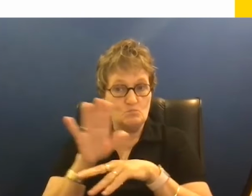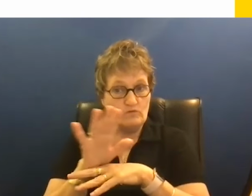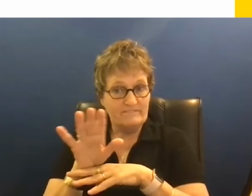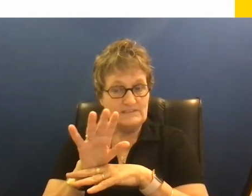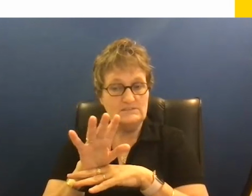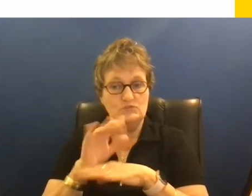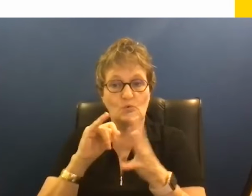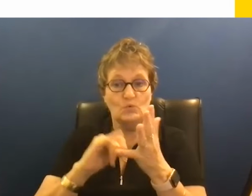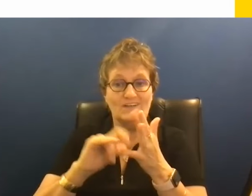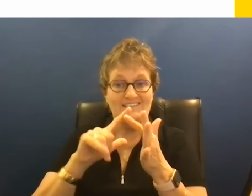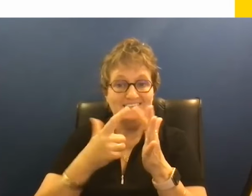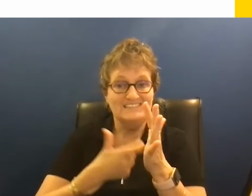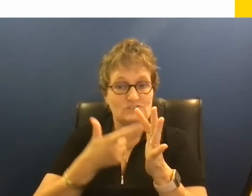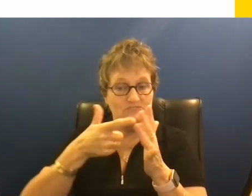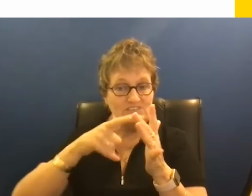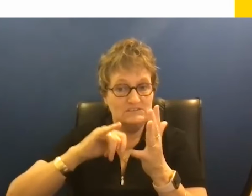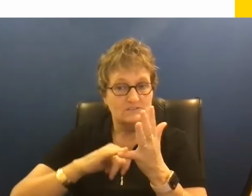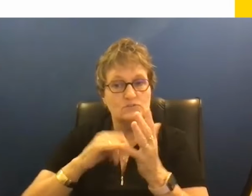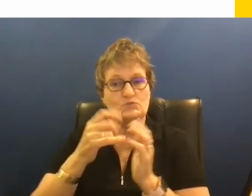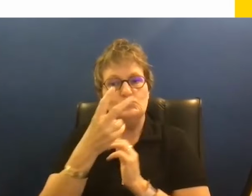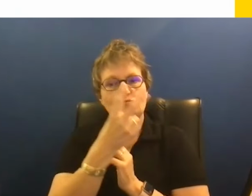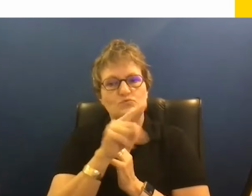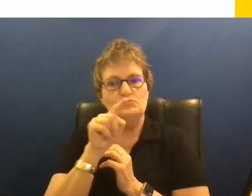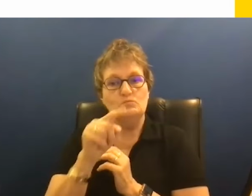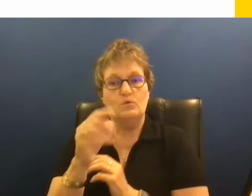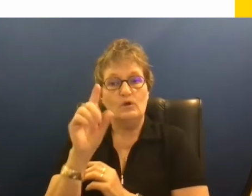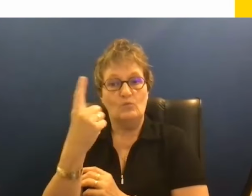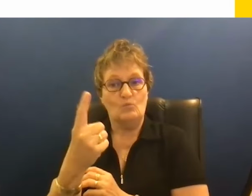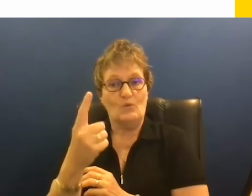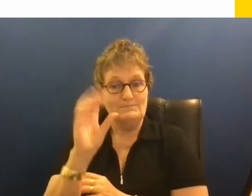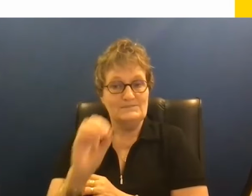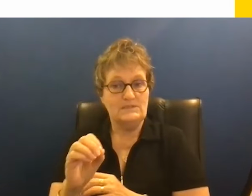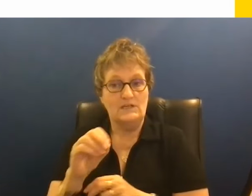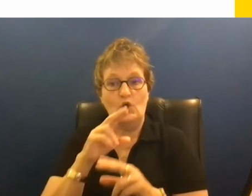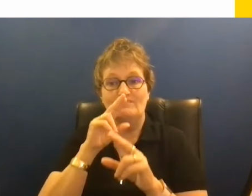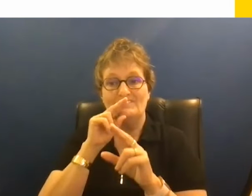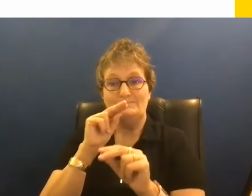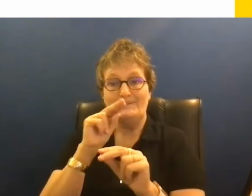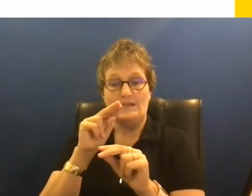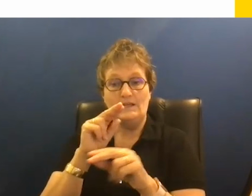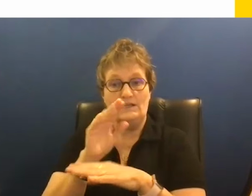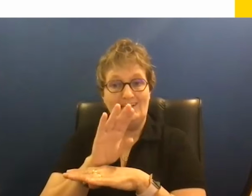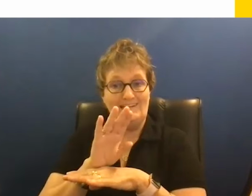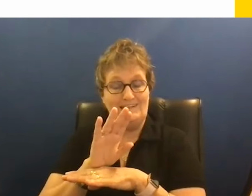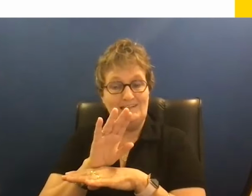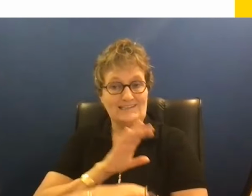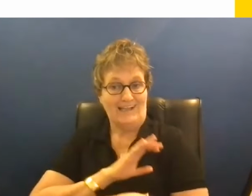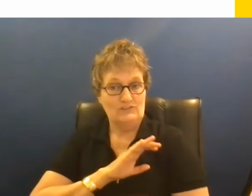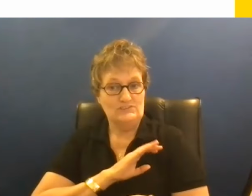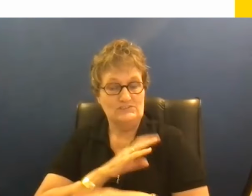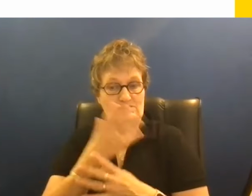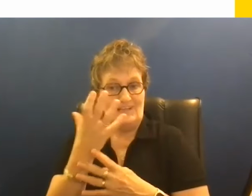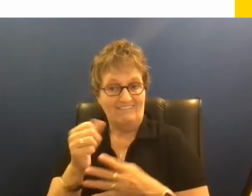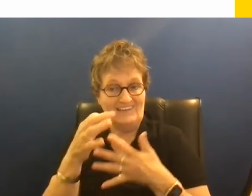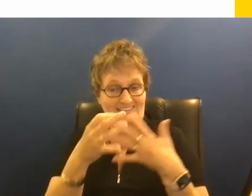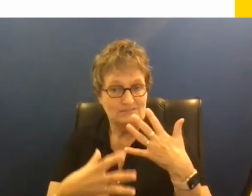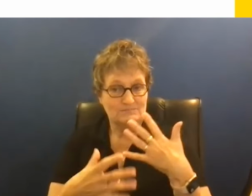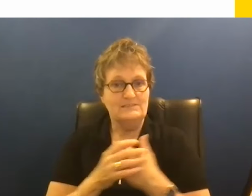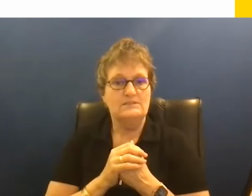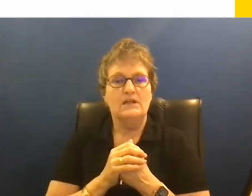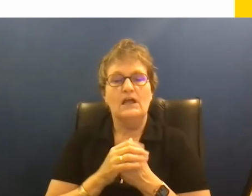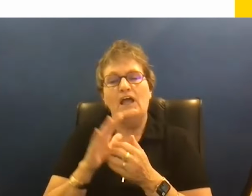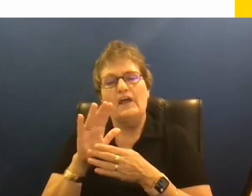Around 2.1% of all speaking characters were shown with a disability. In the film is a little bit